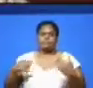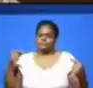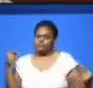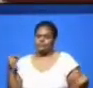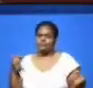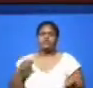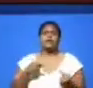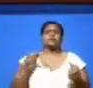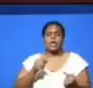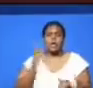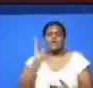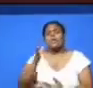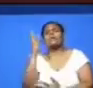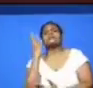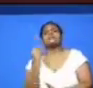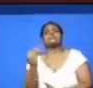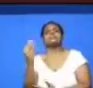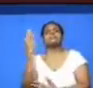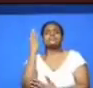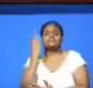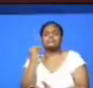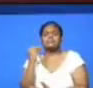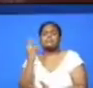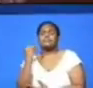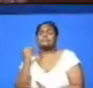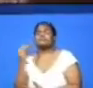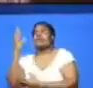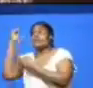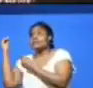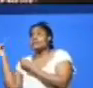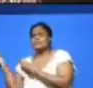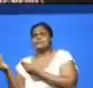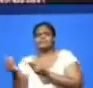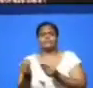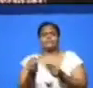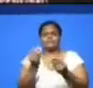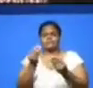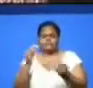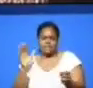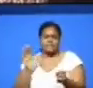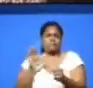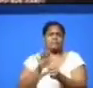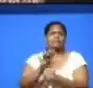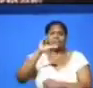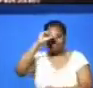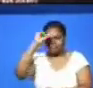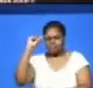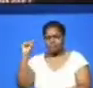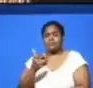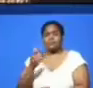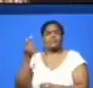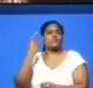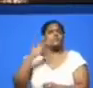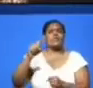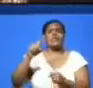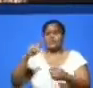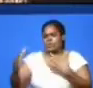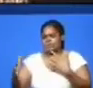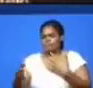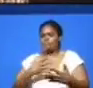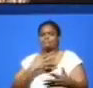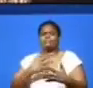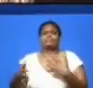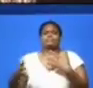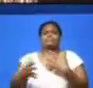face. He gives me grace sufficient for every